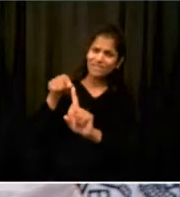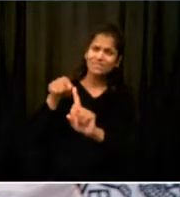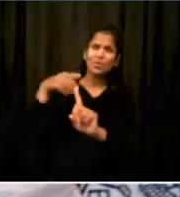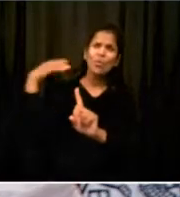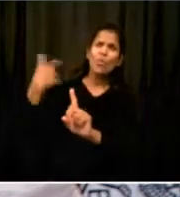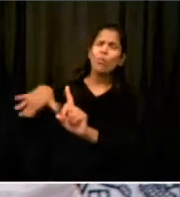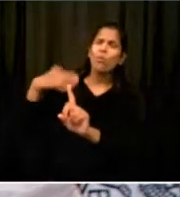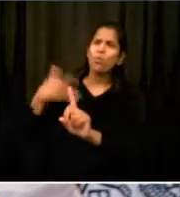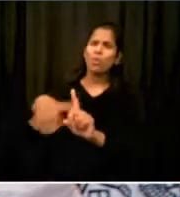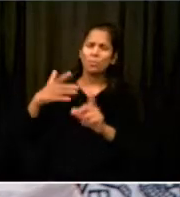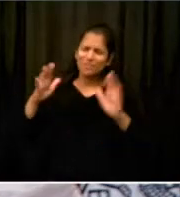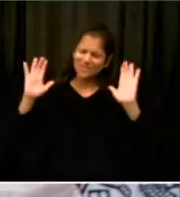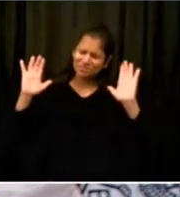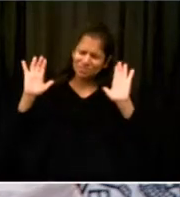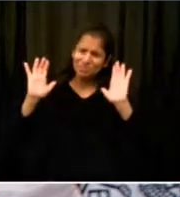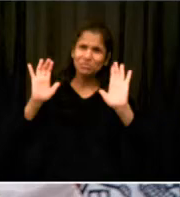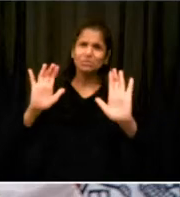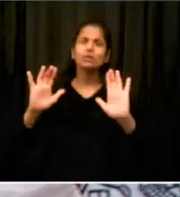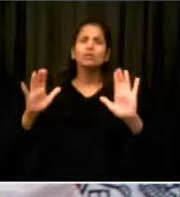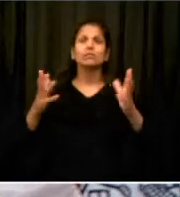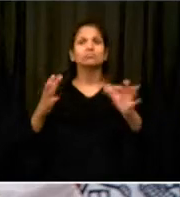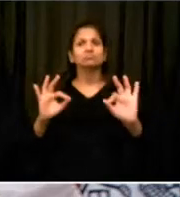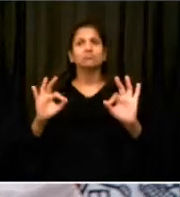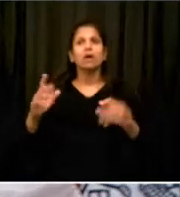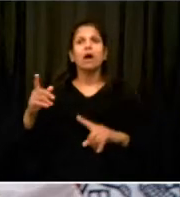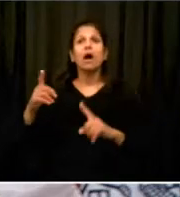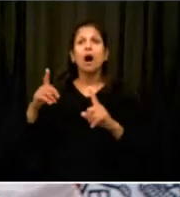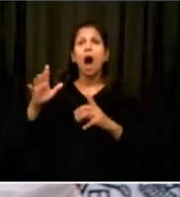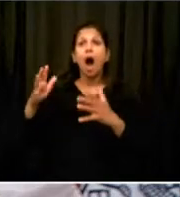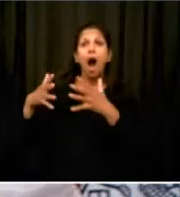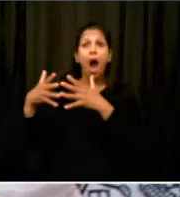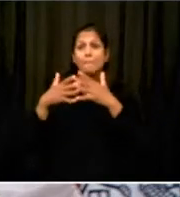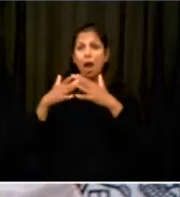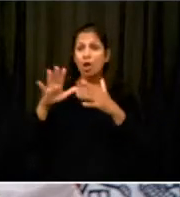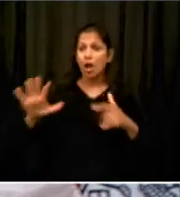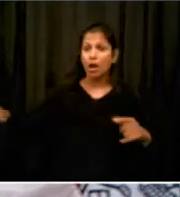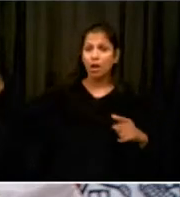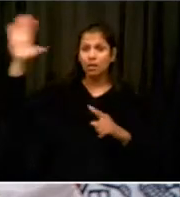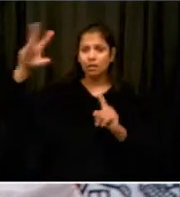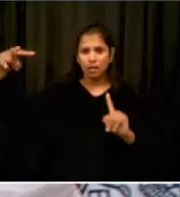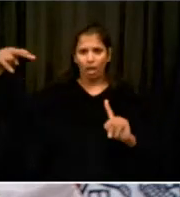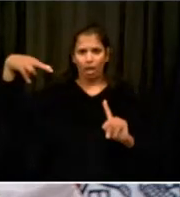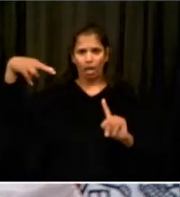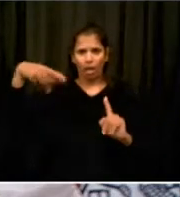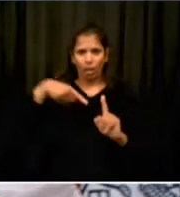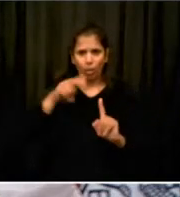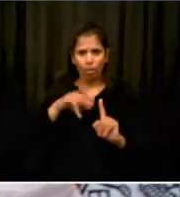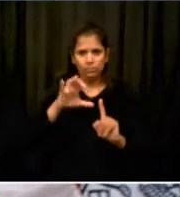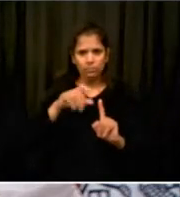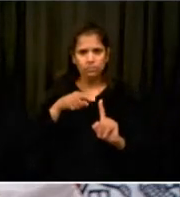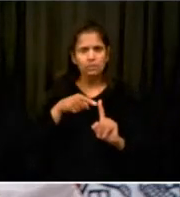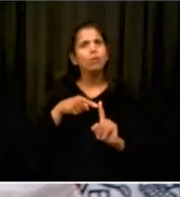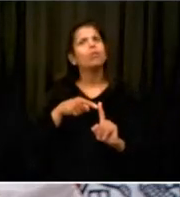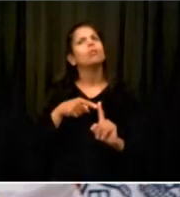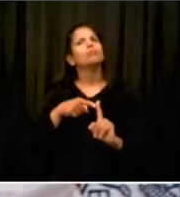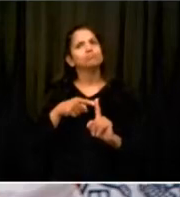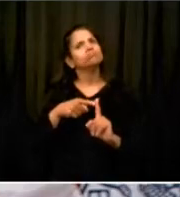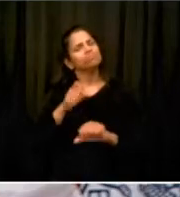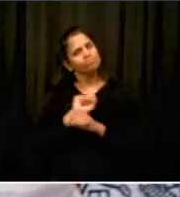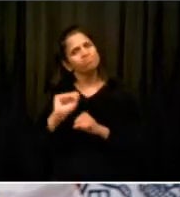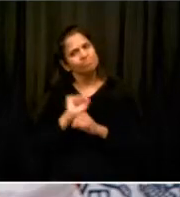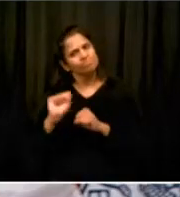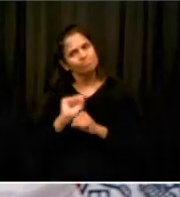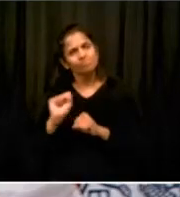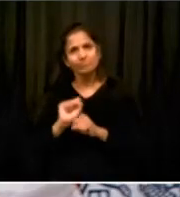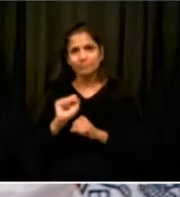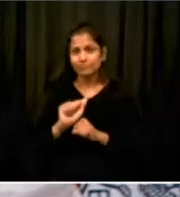come back so strong because people are all in this together. Let's do the same thing with the census. If you're angry every time you